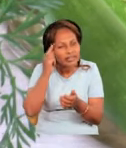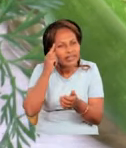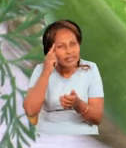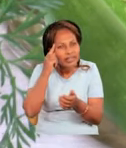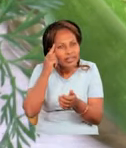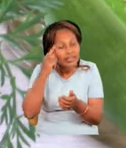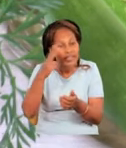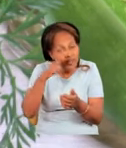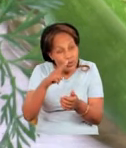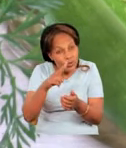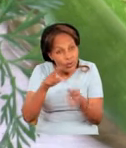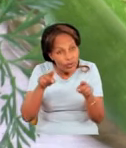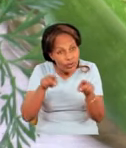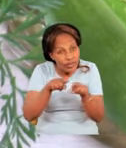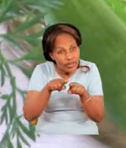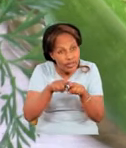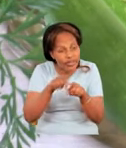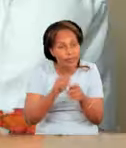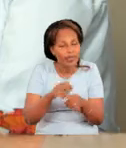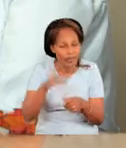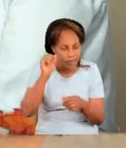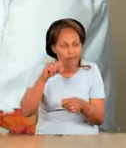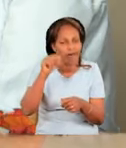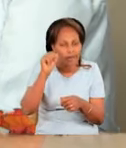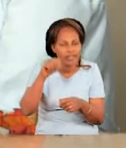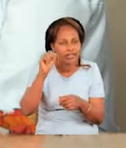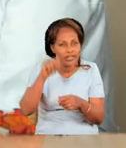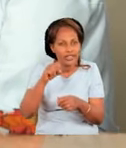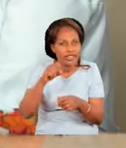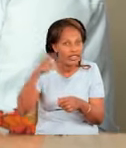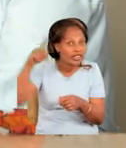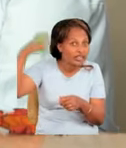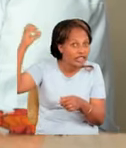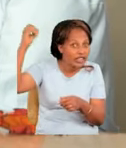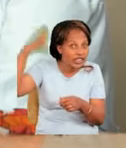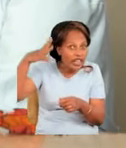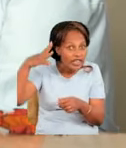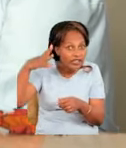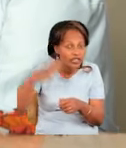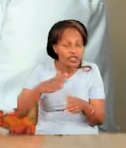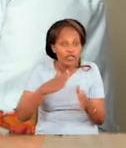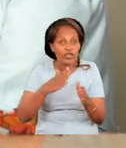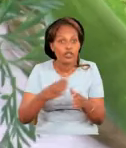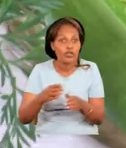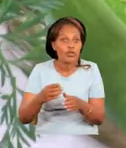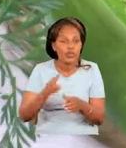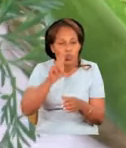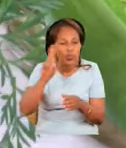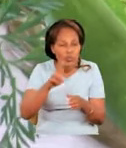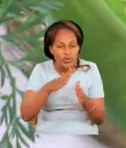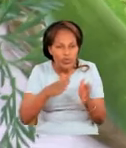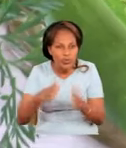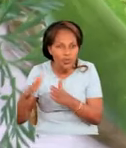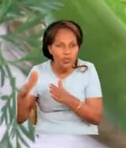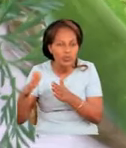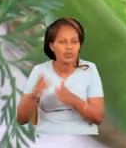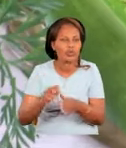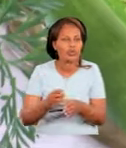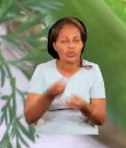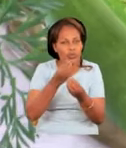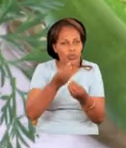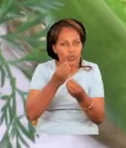Can you see the relation? Oh yes, sunlight is important to prepare food by photosynthesis.